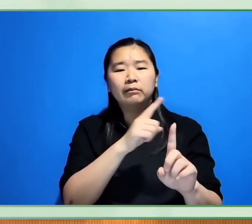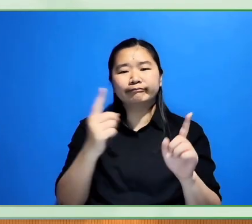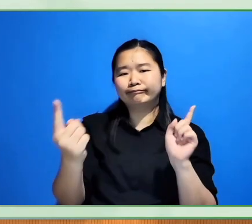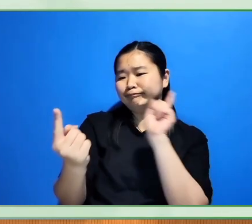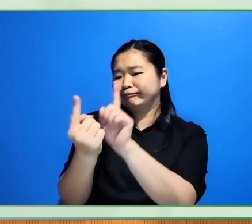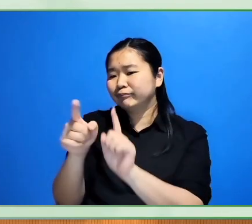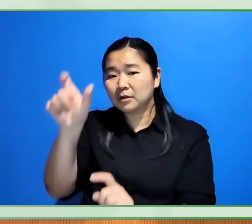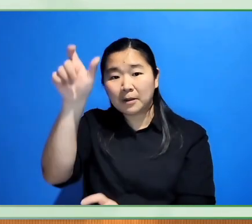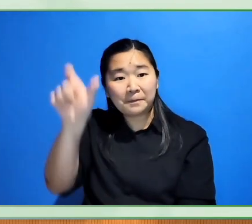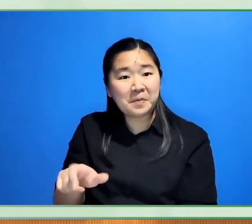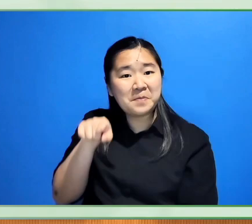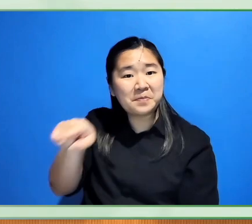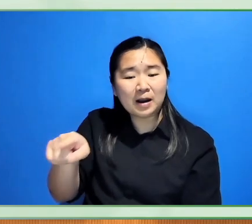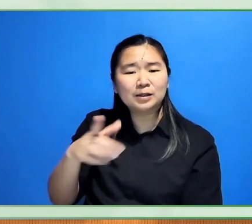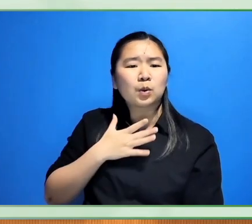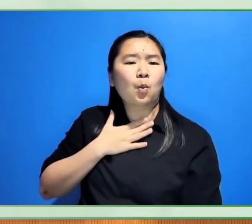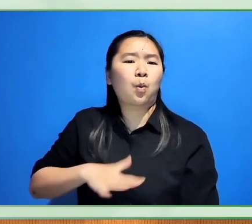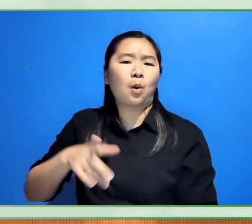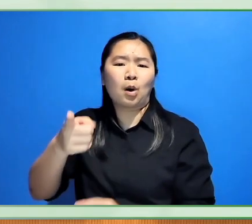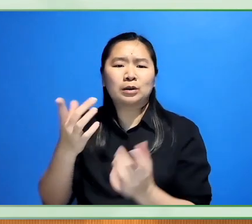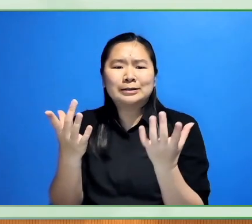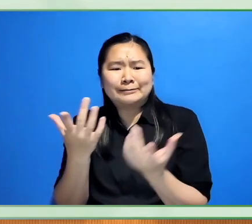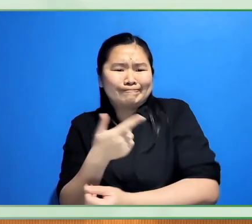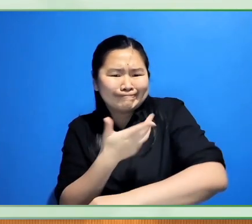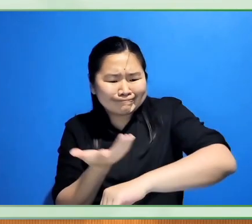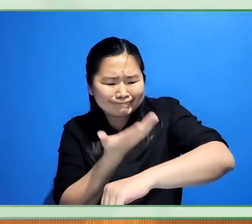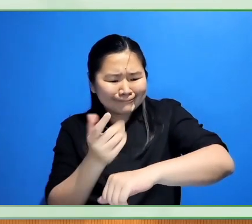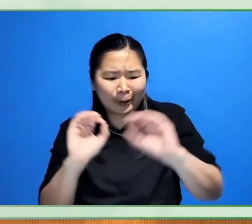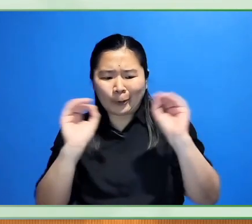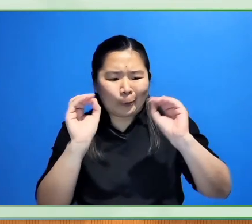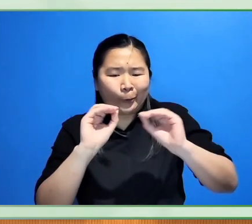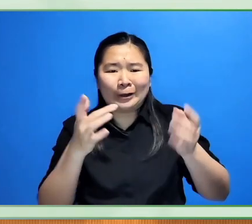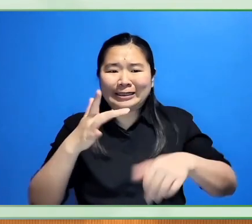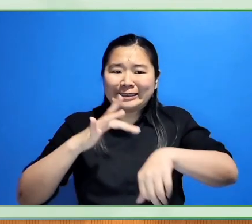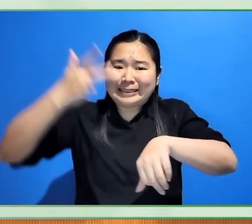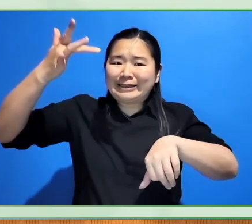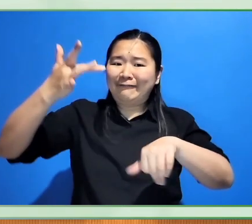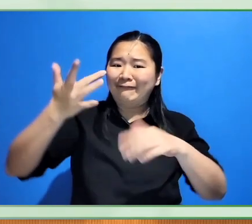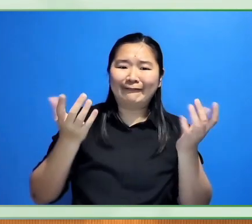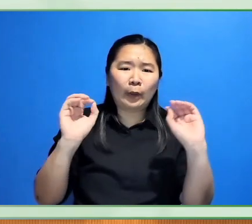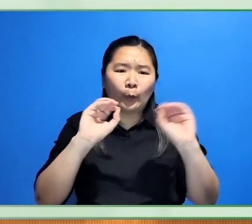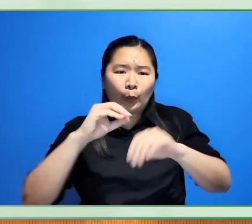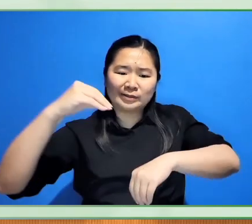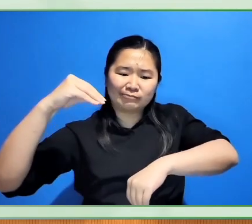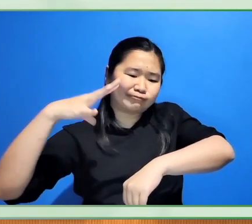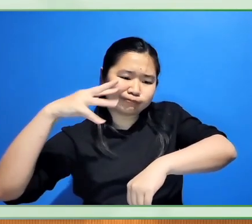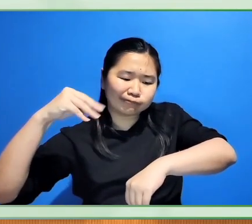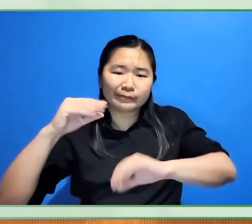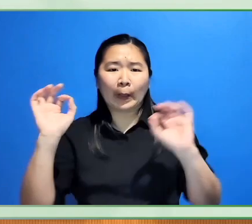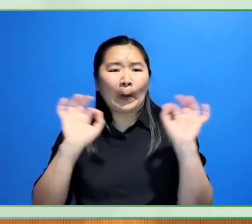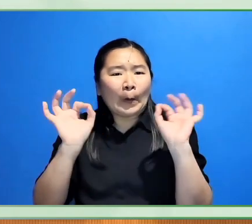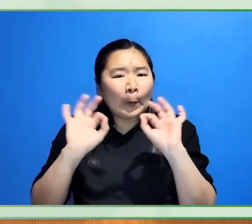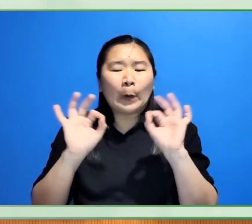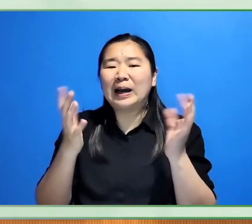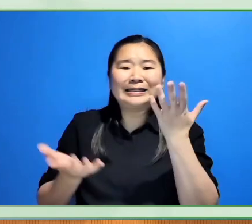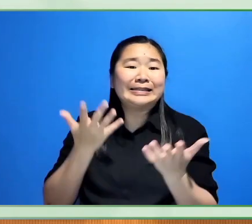patients. We are working now for Tunisia and Libya and implementing with 3 other countries, Sudan, Saudi Arabia, and Rwanda. We have 2